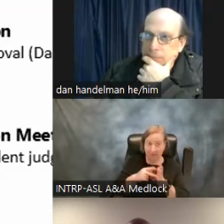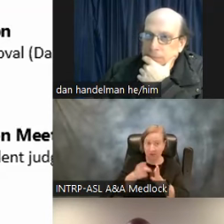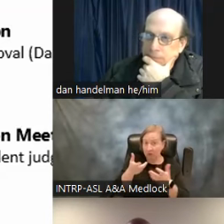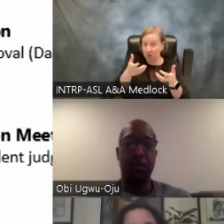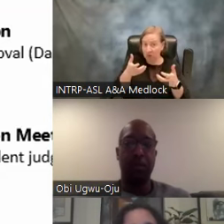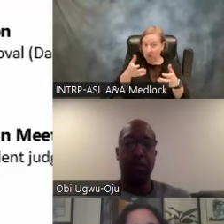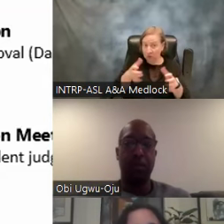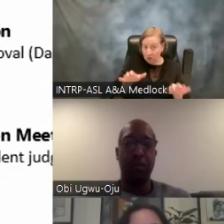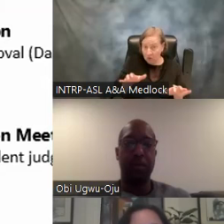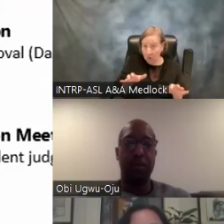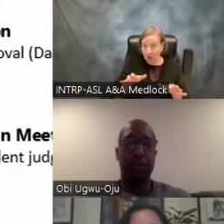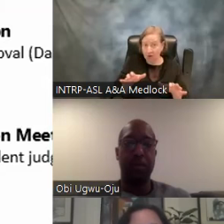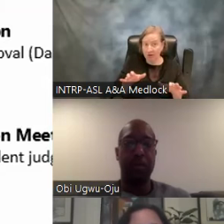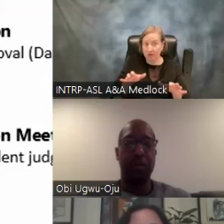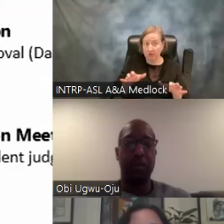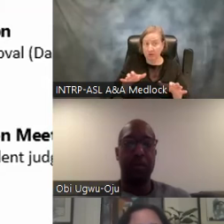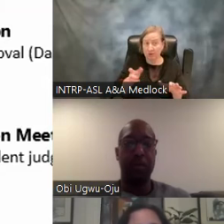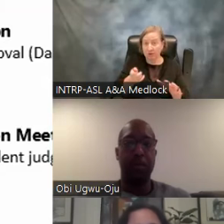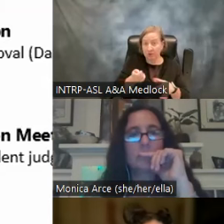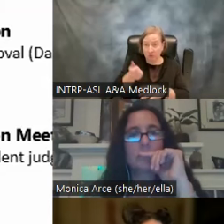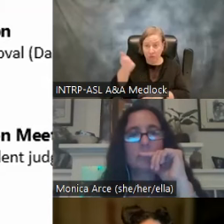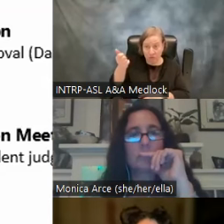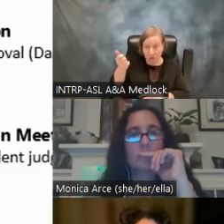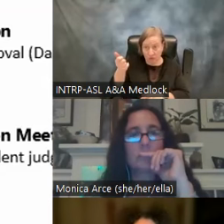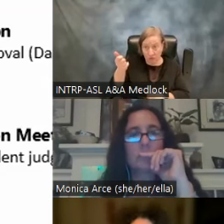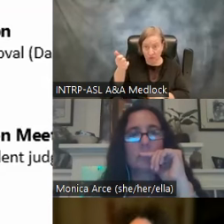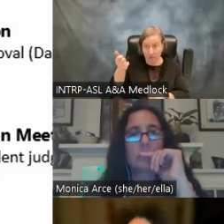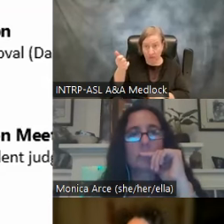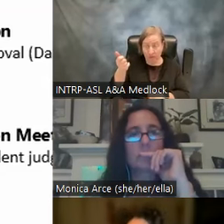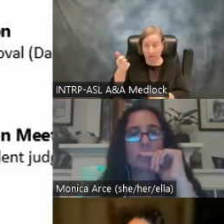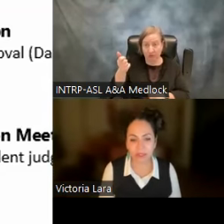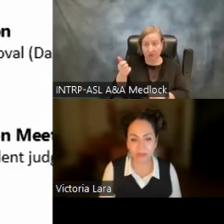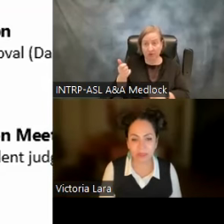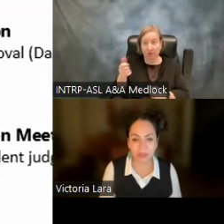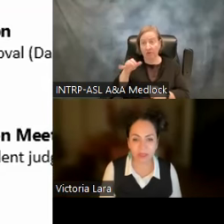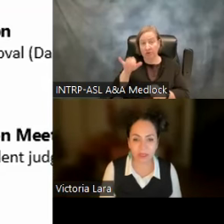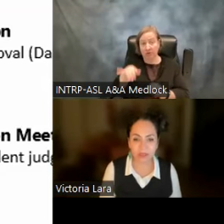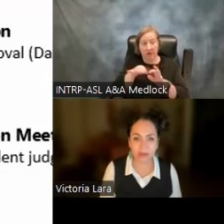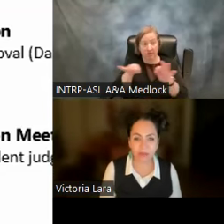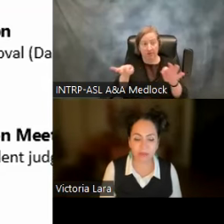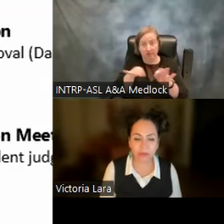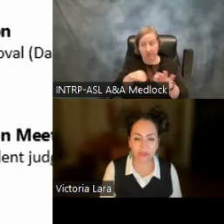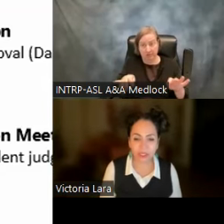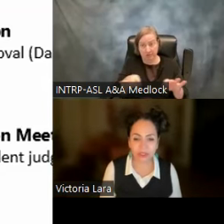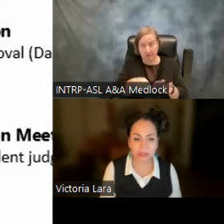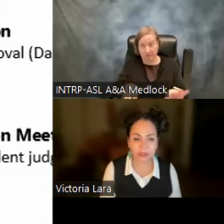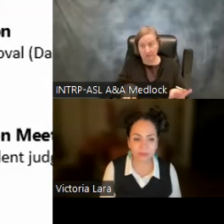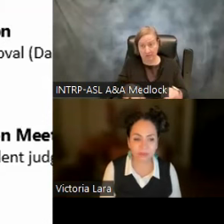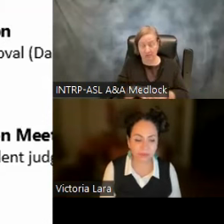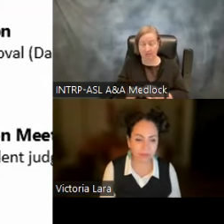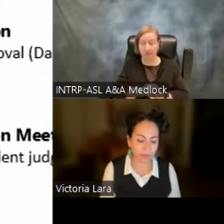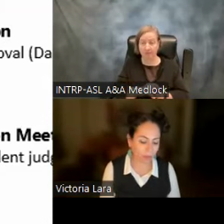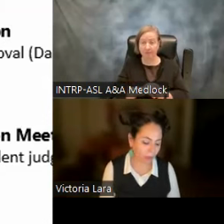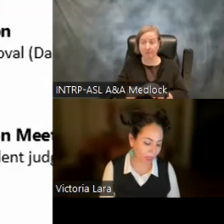what it was and remove the statement as the proposed change?